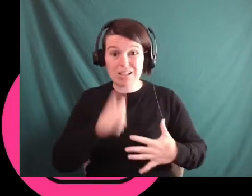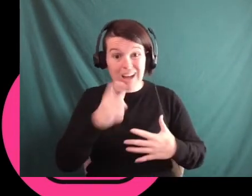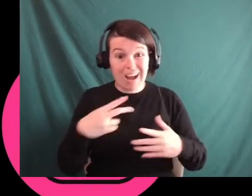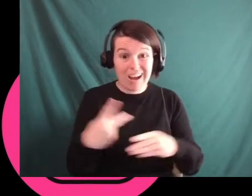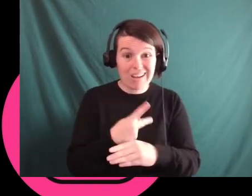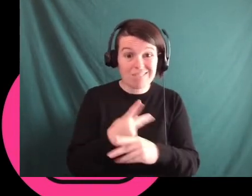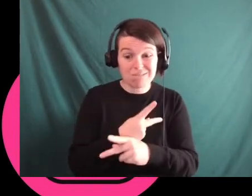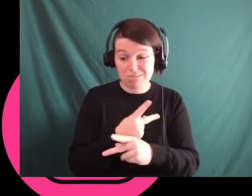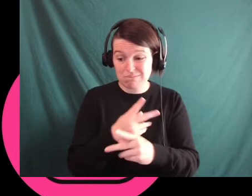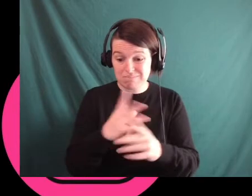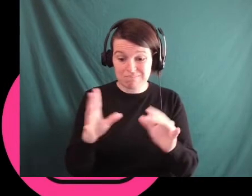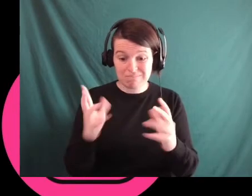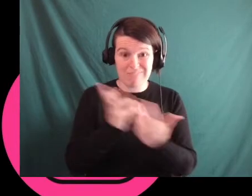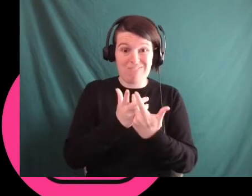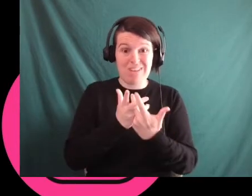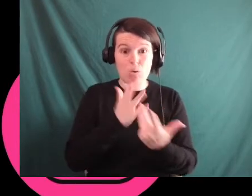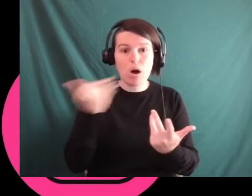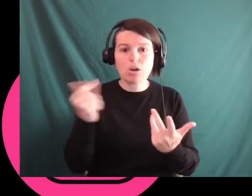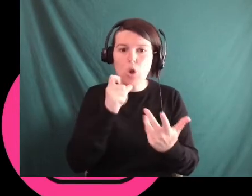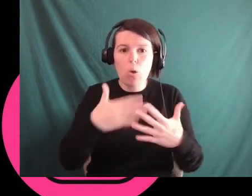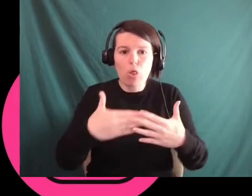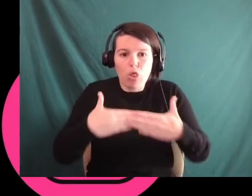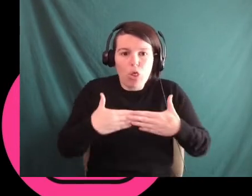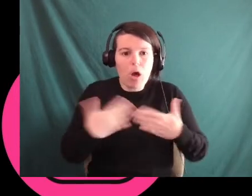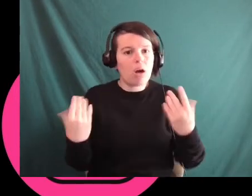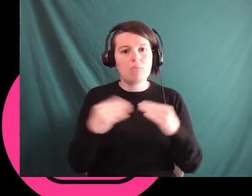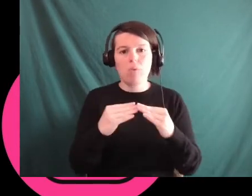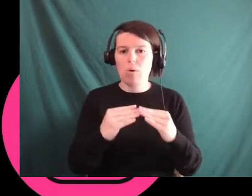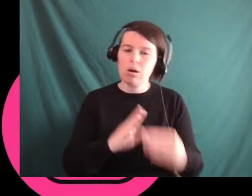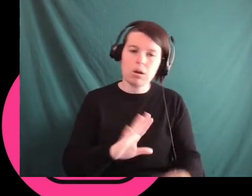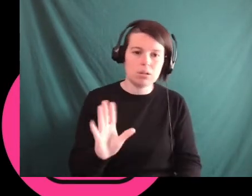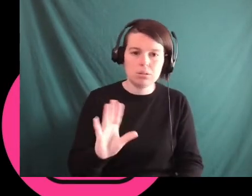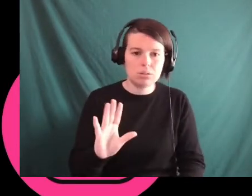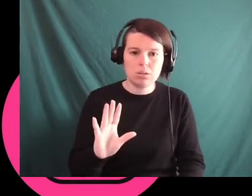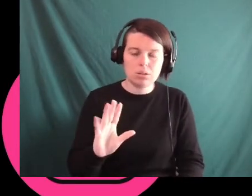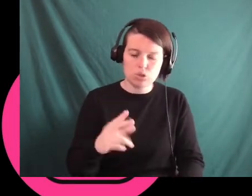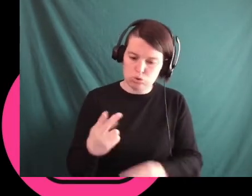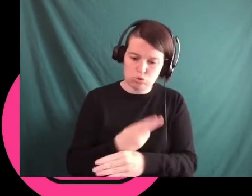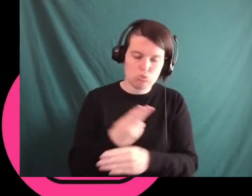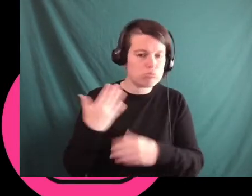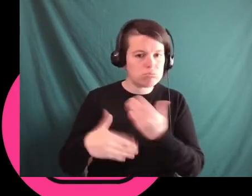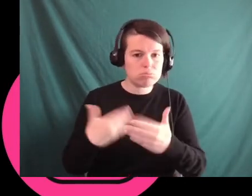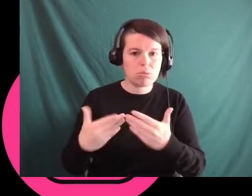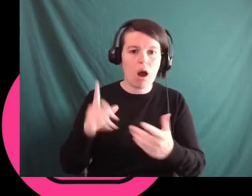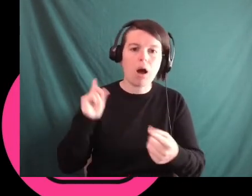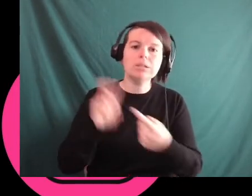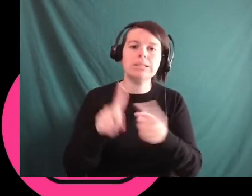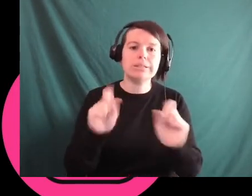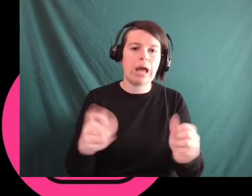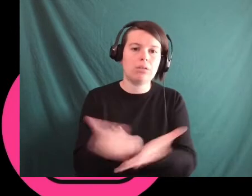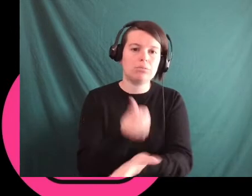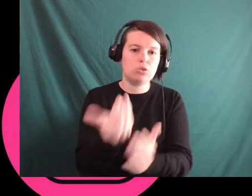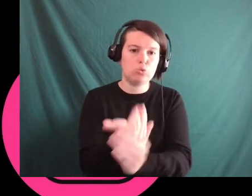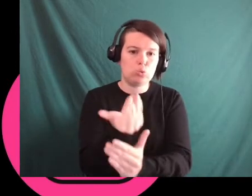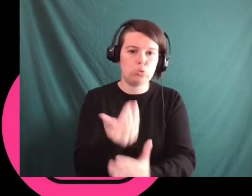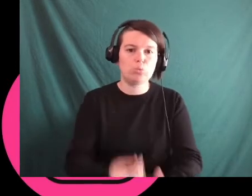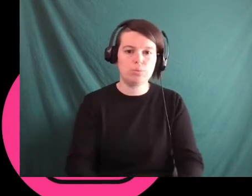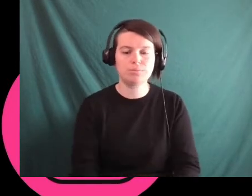use something else to make it compress more. Simply use it as is until you're able to get a new binder.